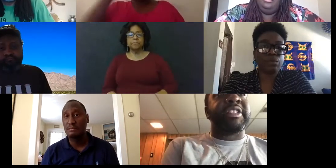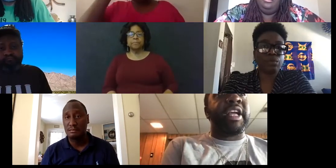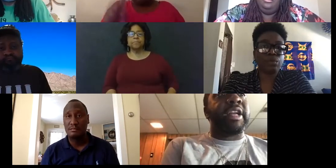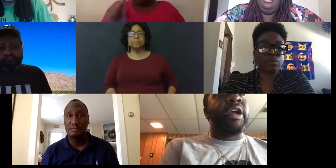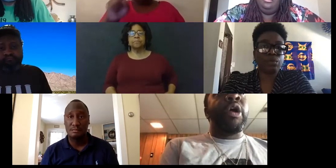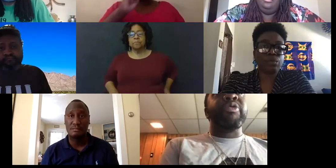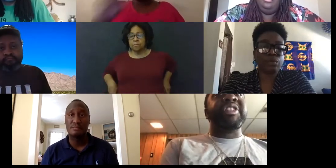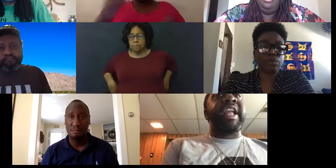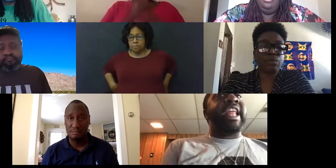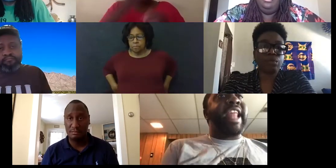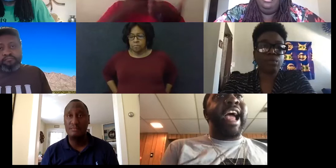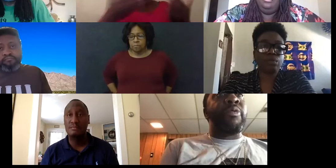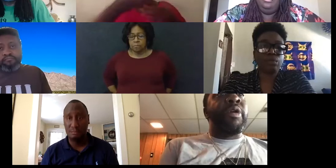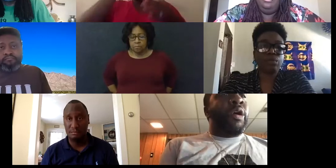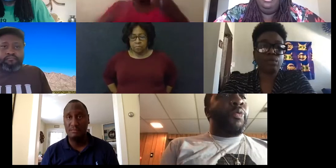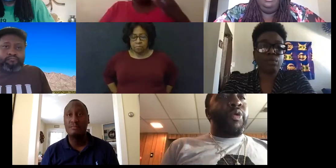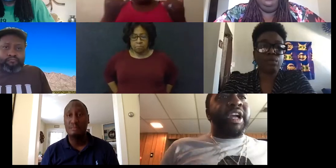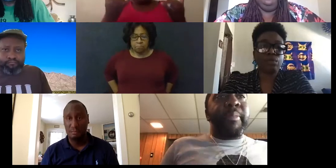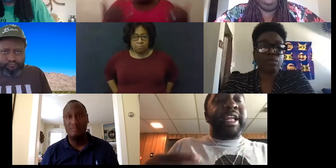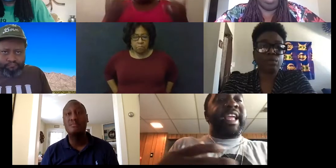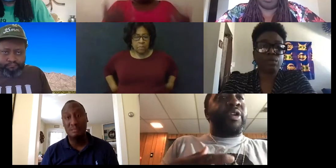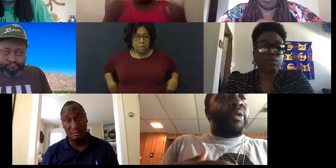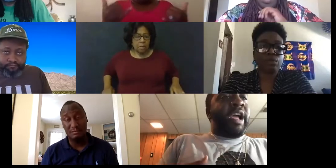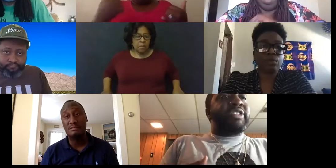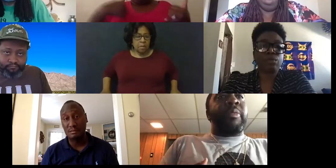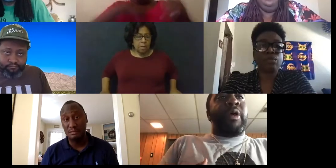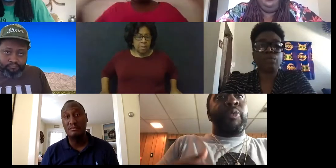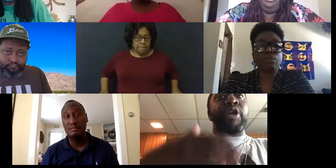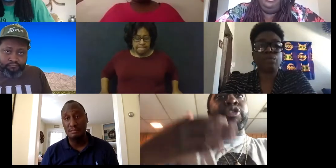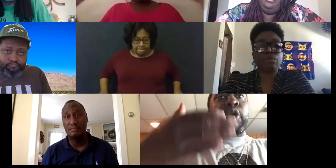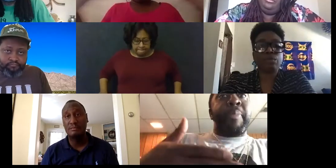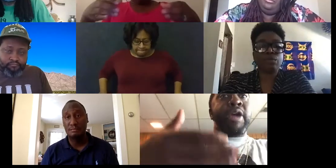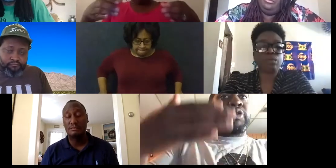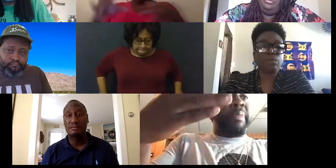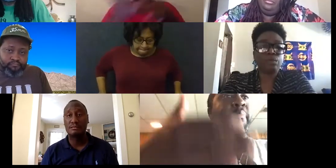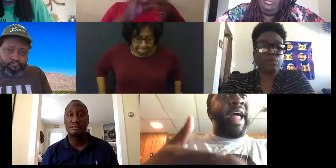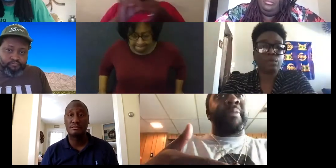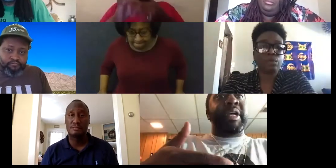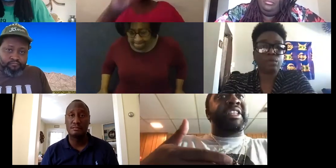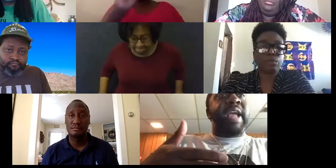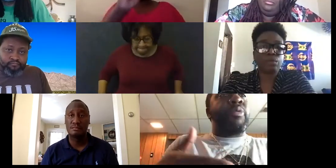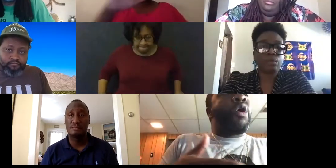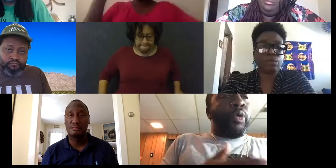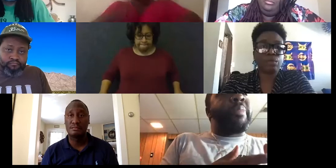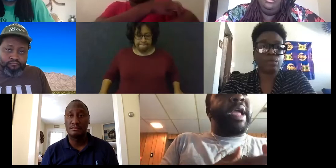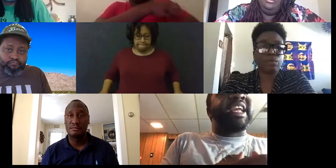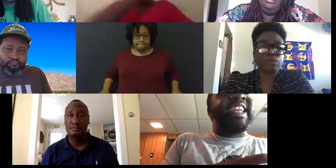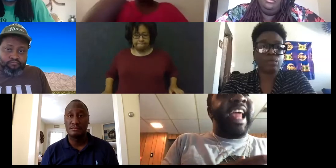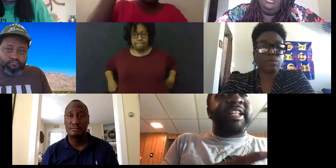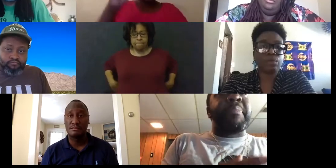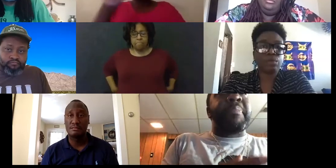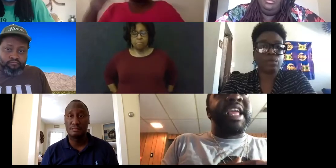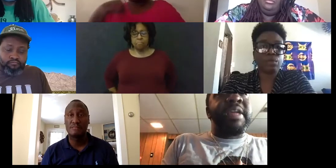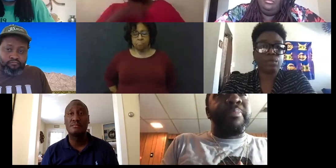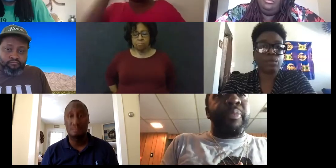get this done. We're seeing it. And now when we're coming together as our, when our superpowers are being black, being disabled, we're going to be able to